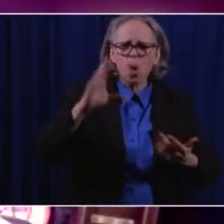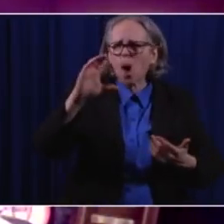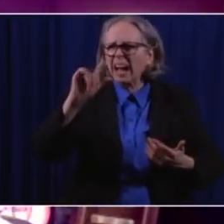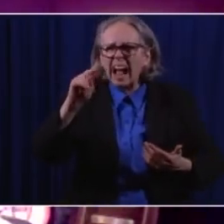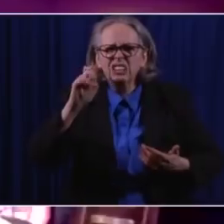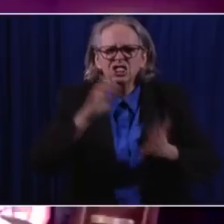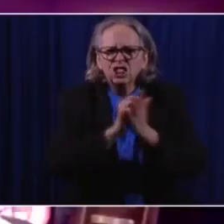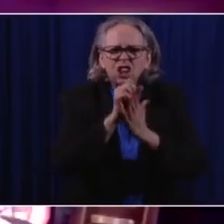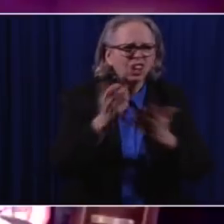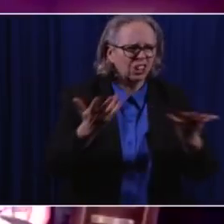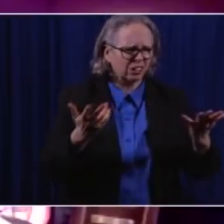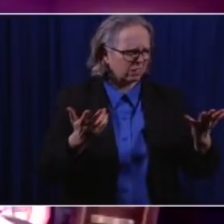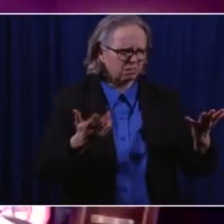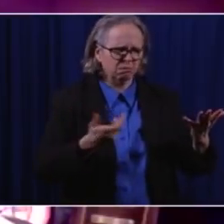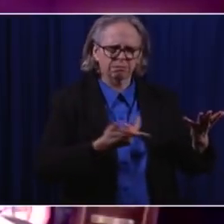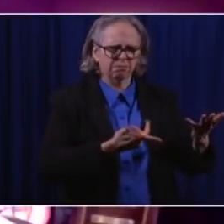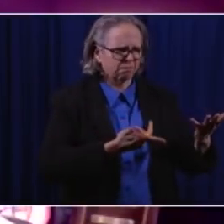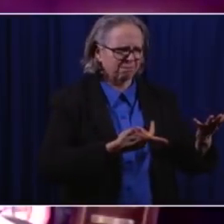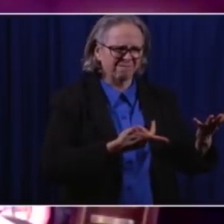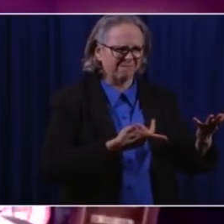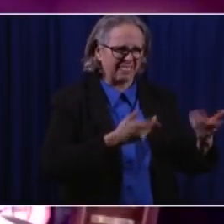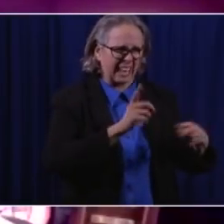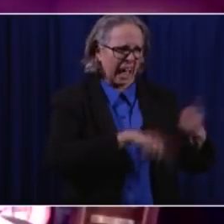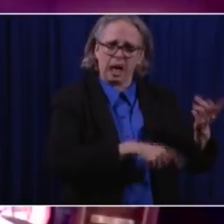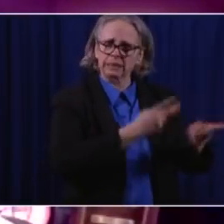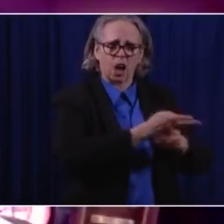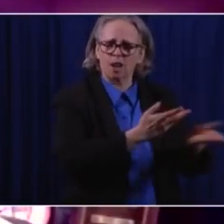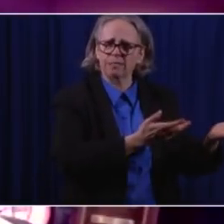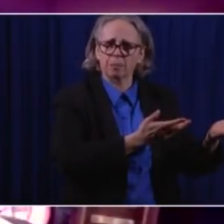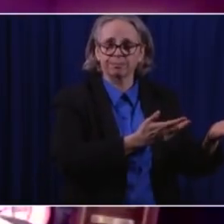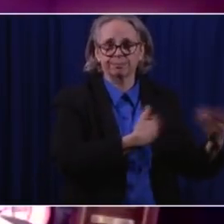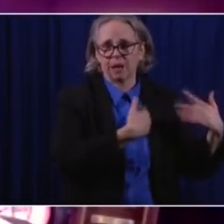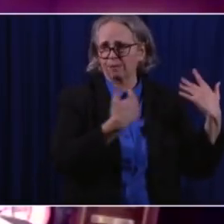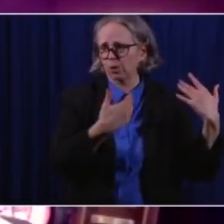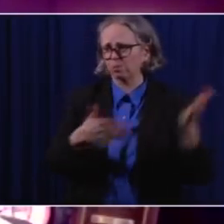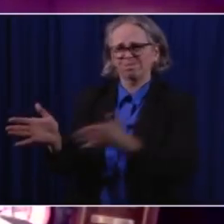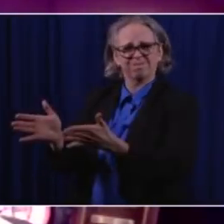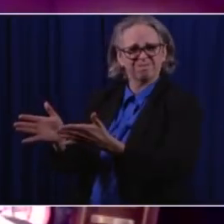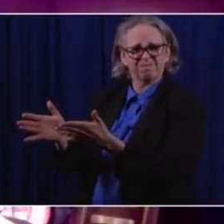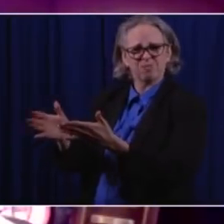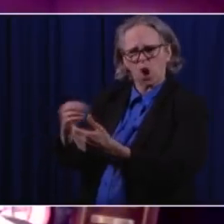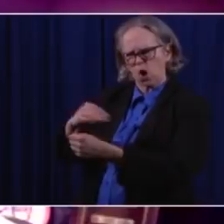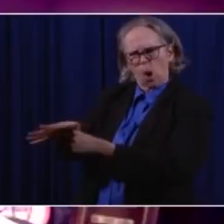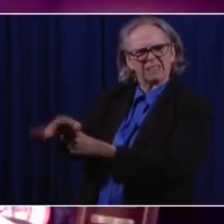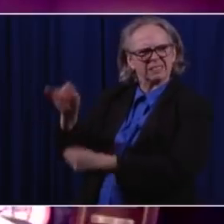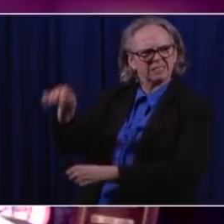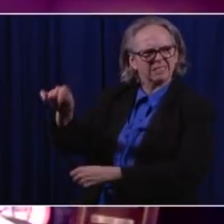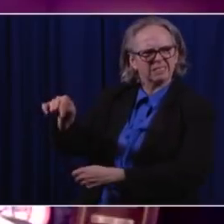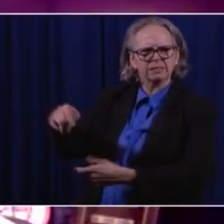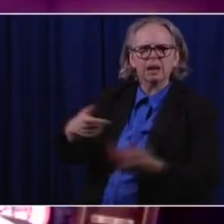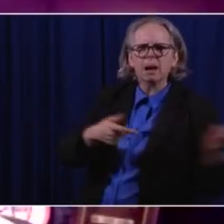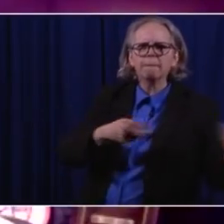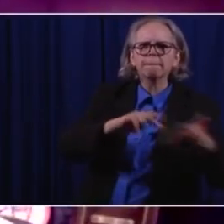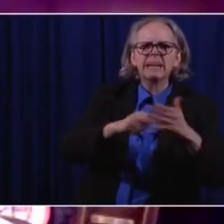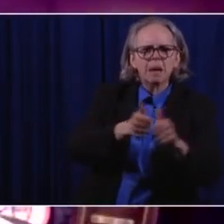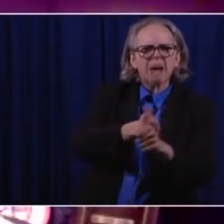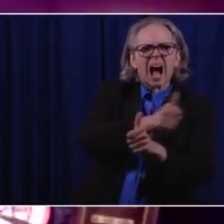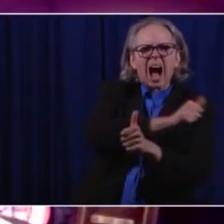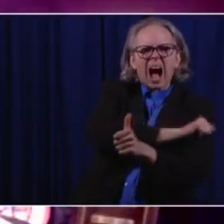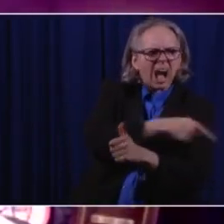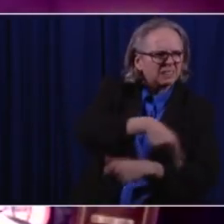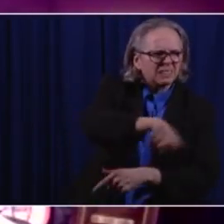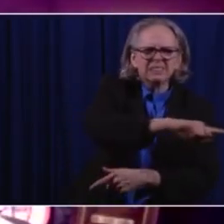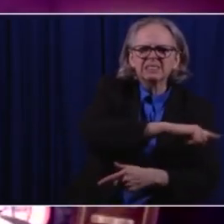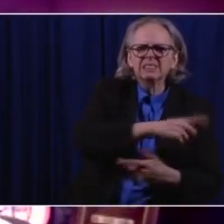treatable cancers that you can have. Those things start to suffer the screening services. So it's not just the people who get COVID in our